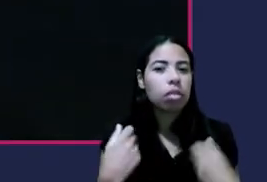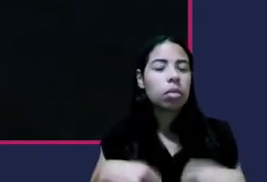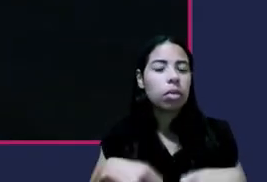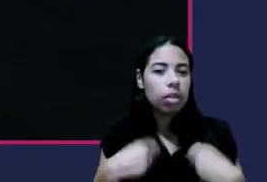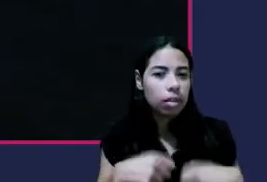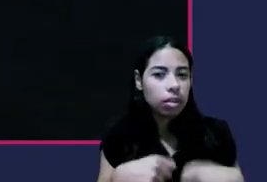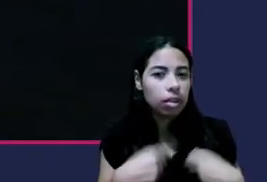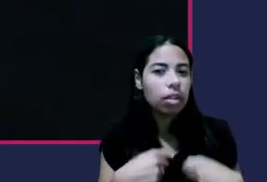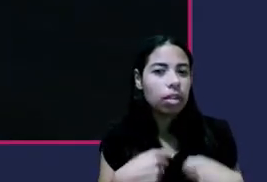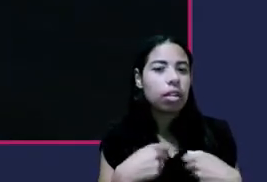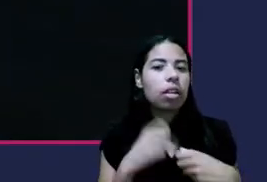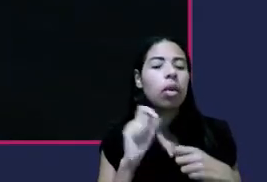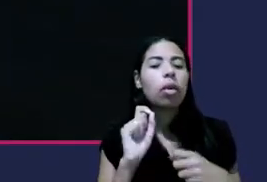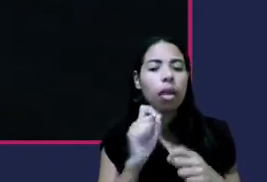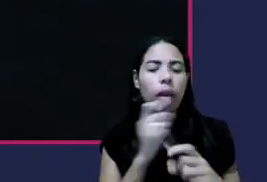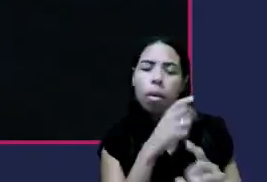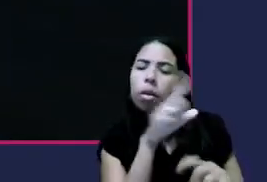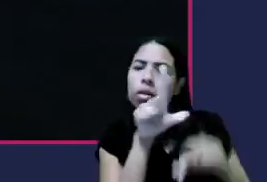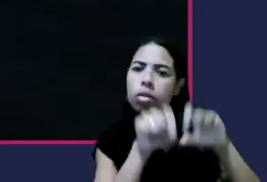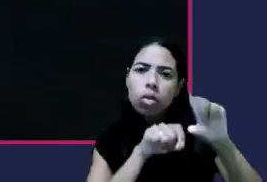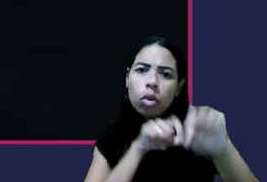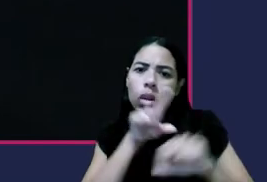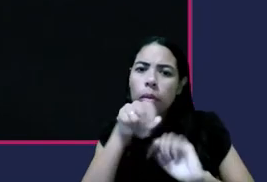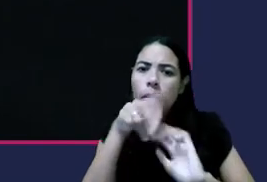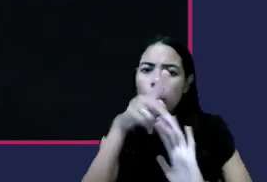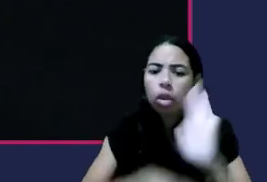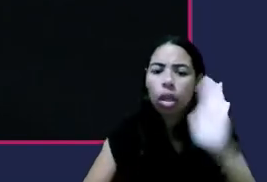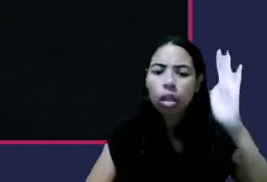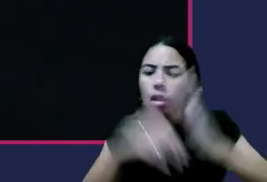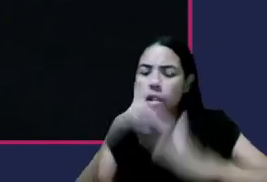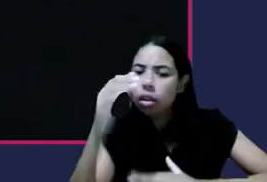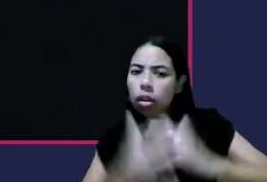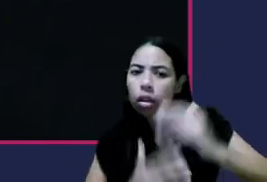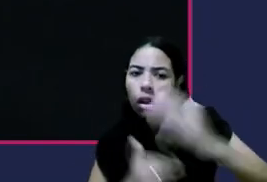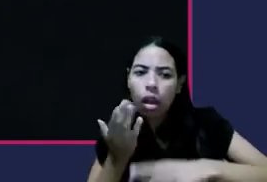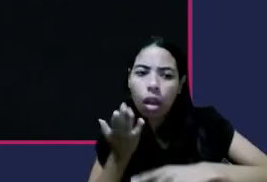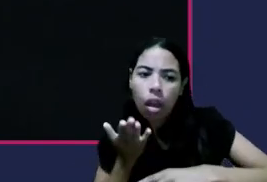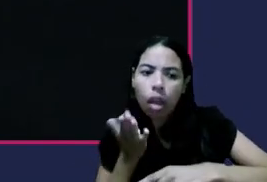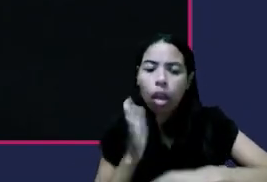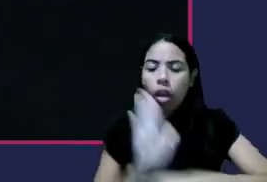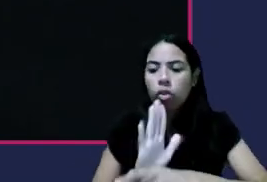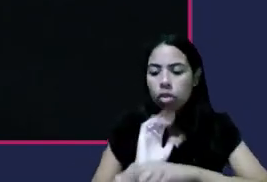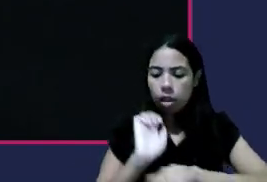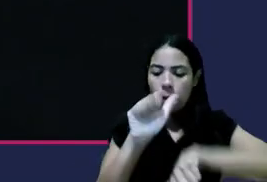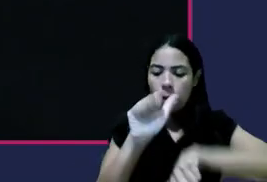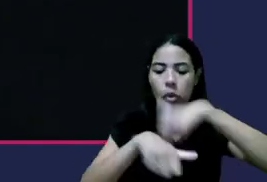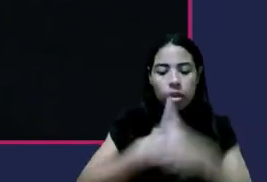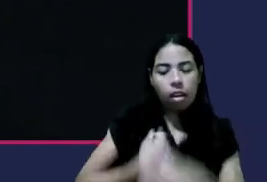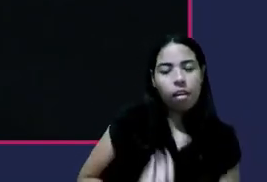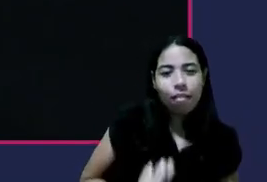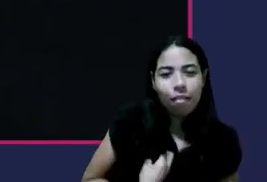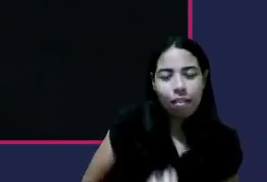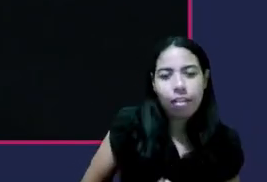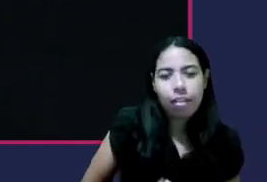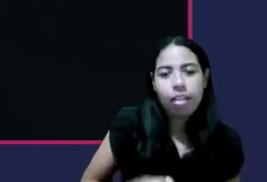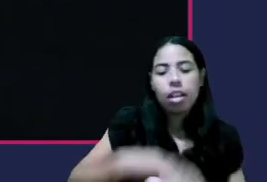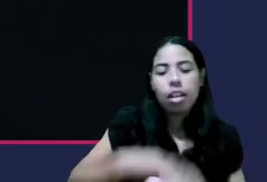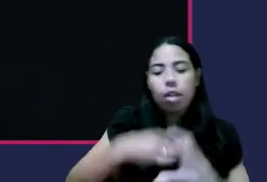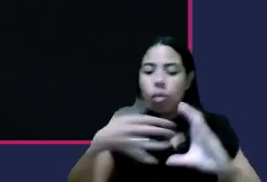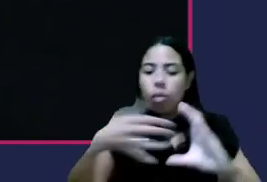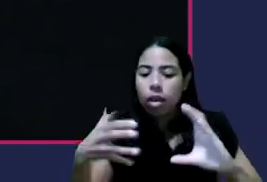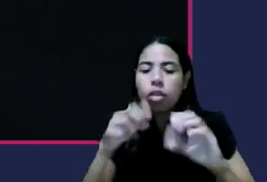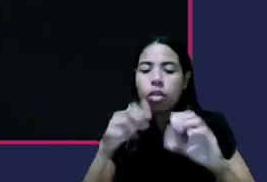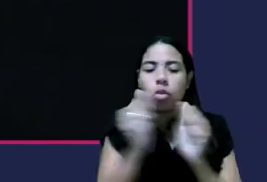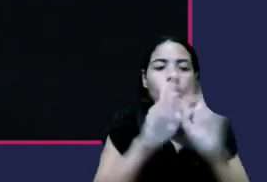have a lot of them, but we need to find the ones that are going to have an effect in practice in people's lives,